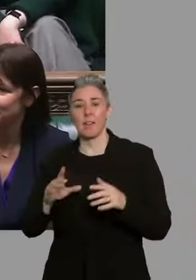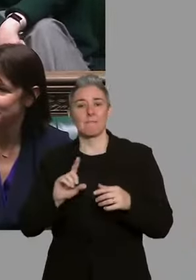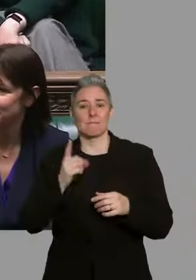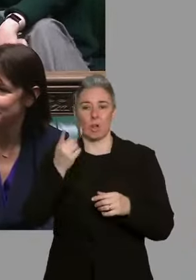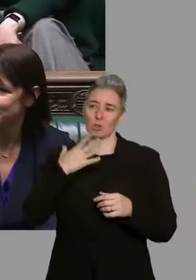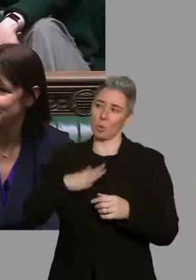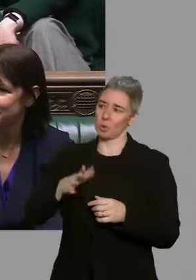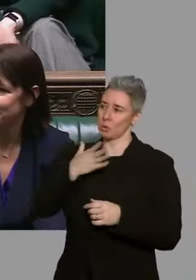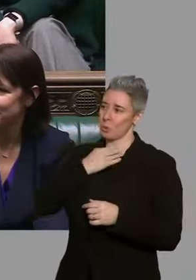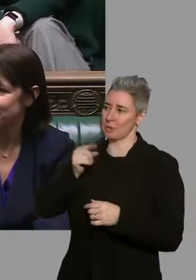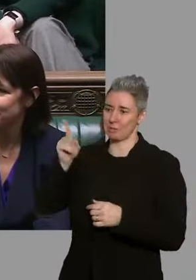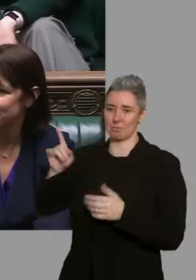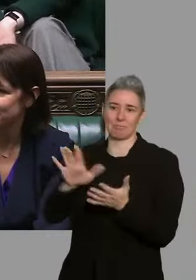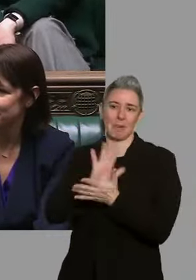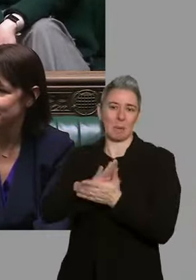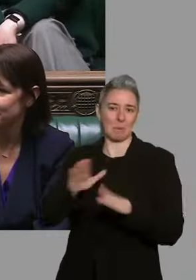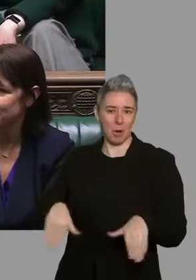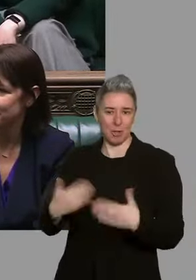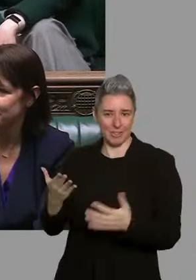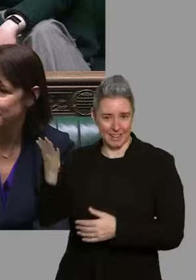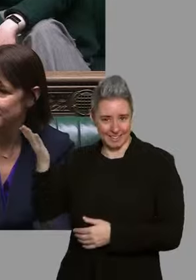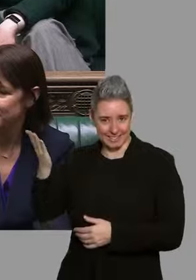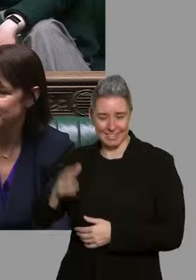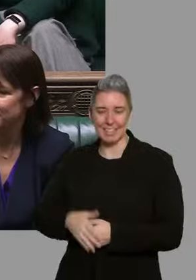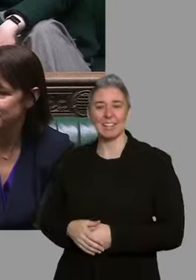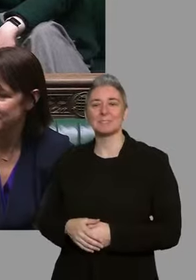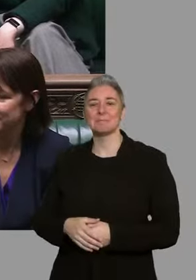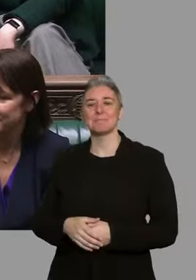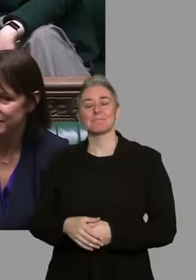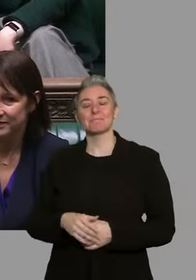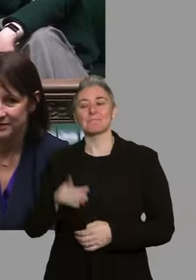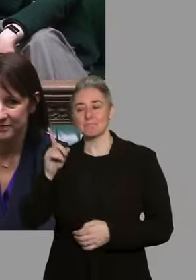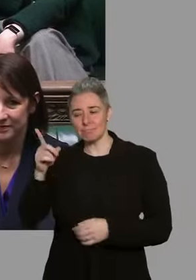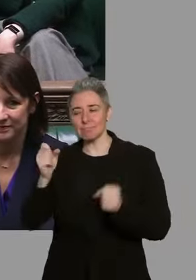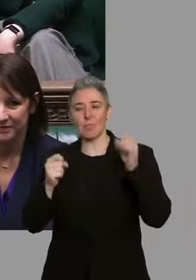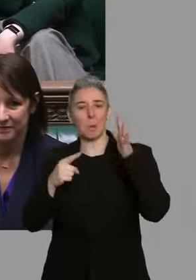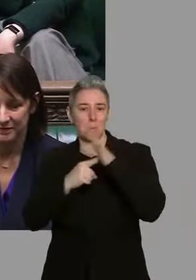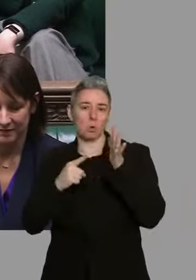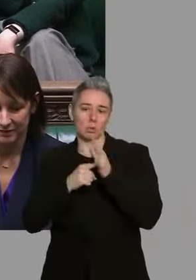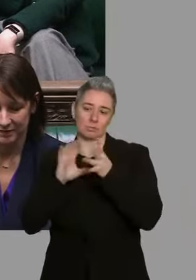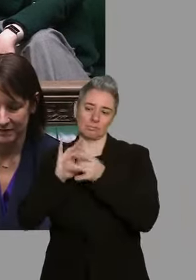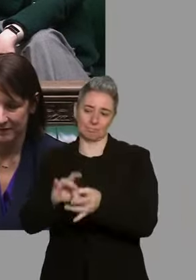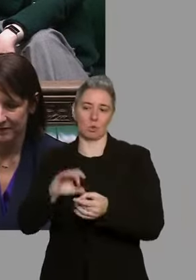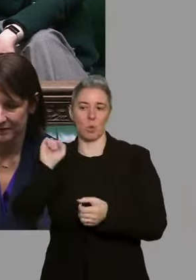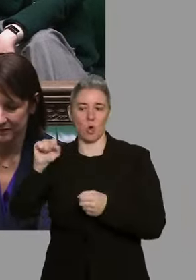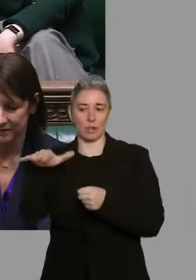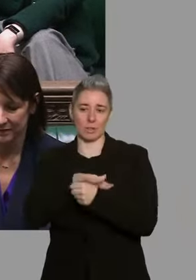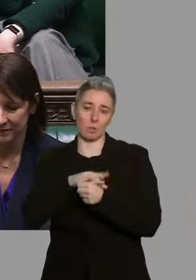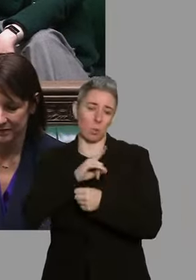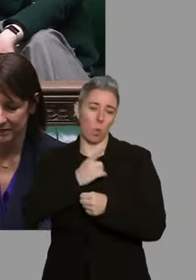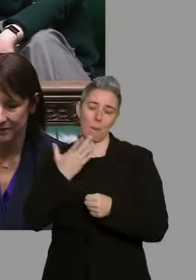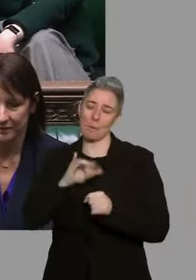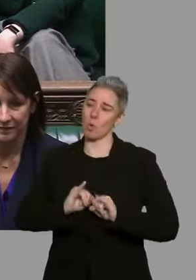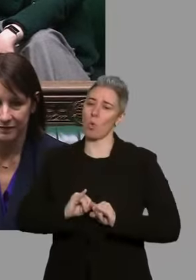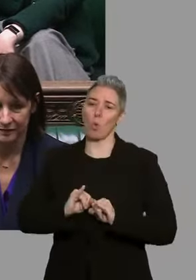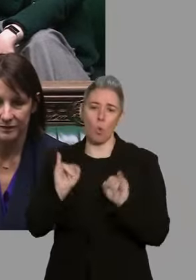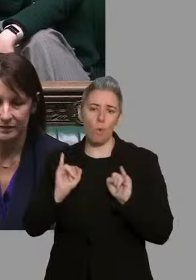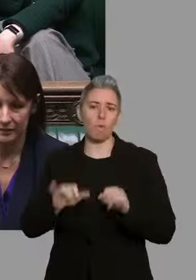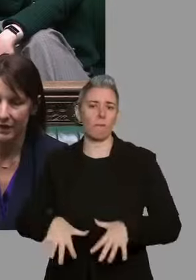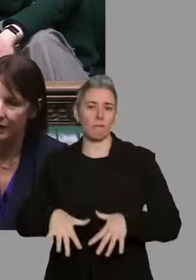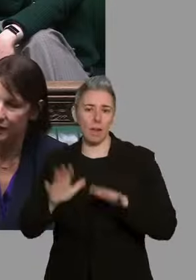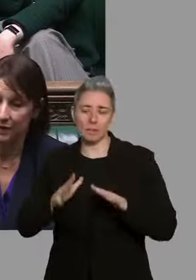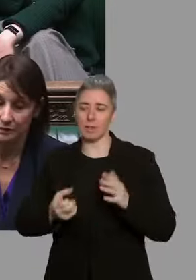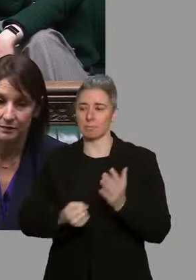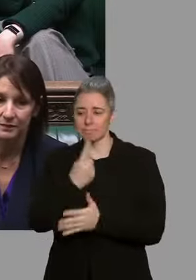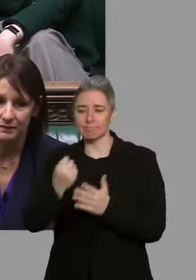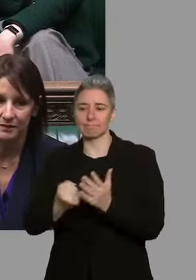She raises a really important matter for her constituents who faced appalling flooding too many times, and the last government left our defences